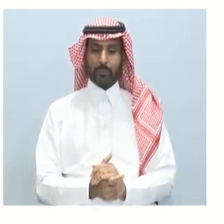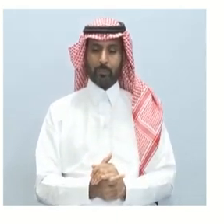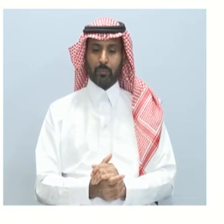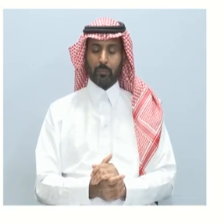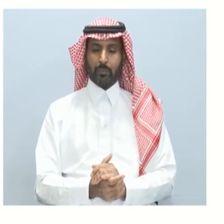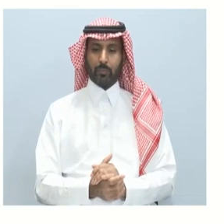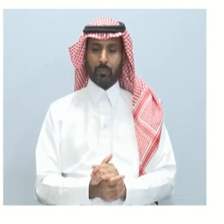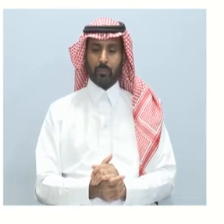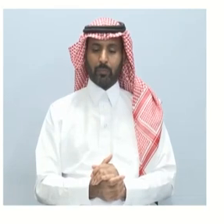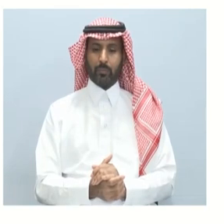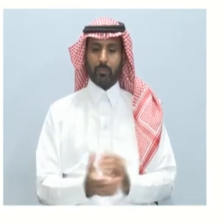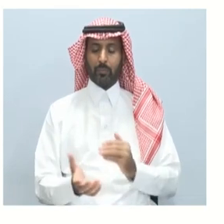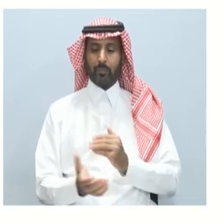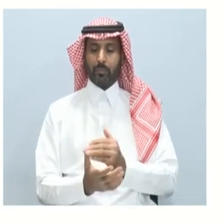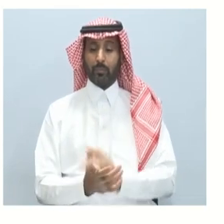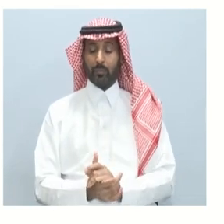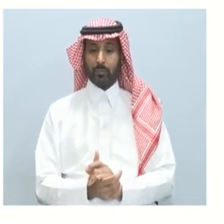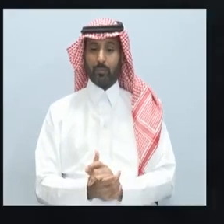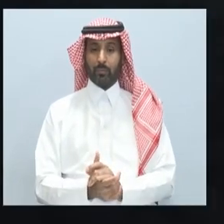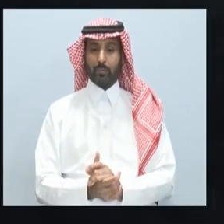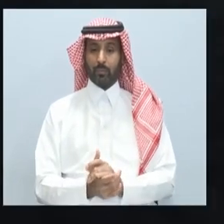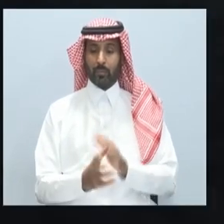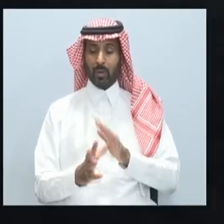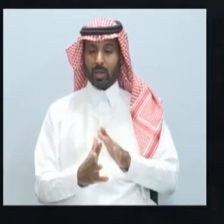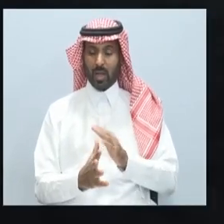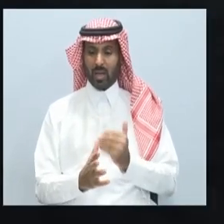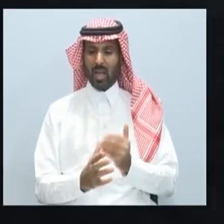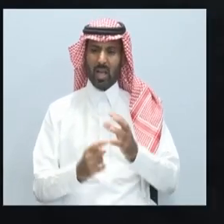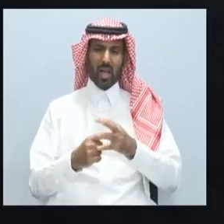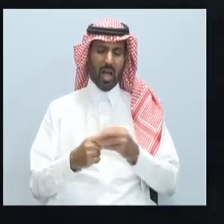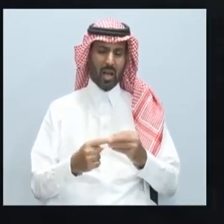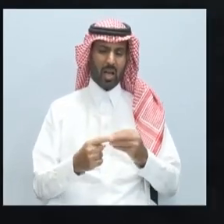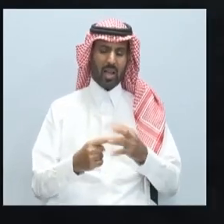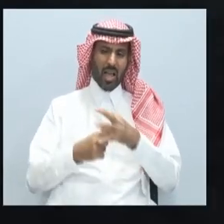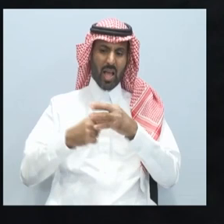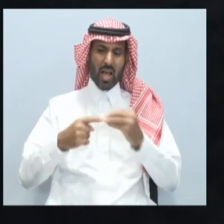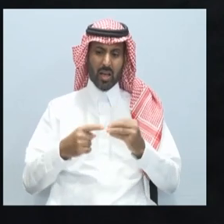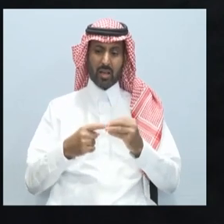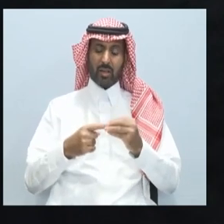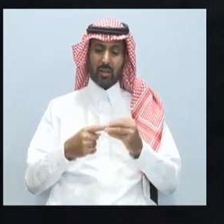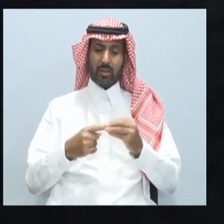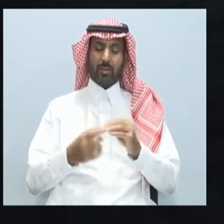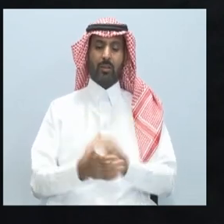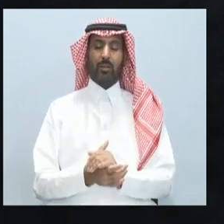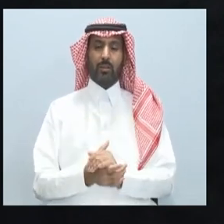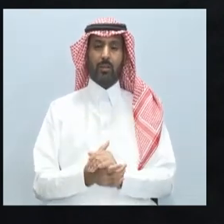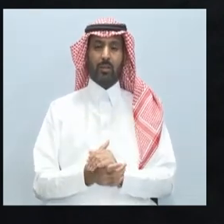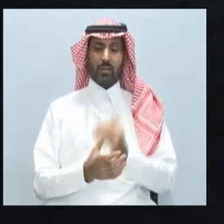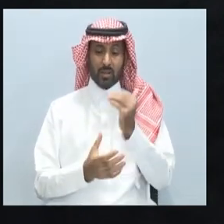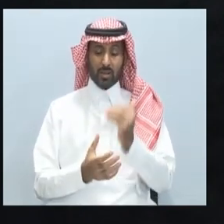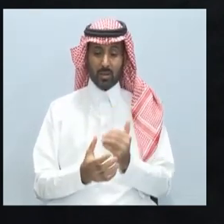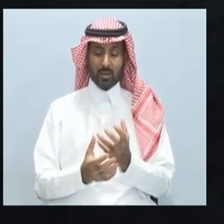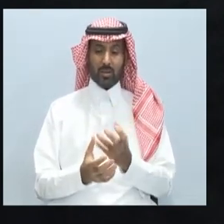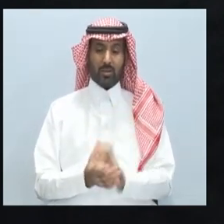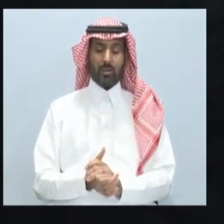about having a kind of deficiency, a lack, or we have here the lack here. So what are we